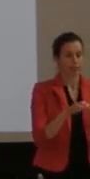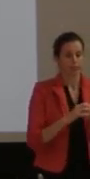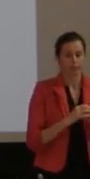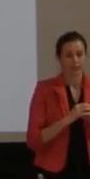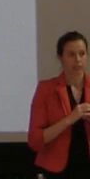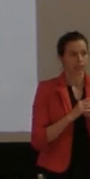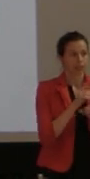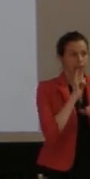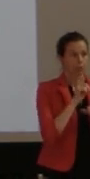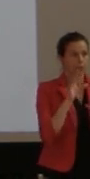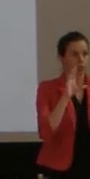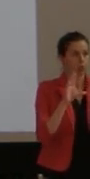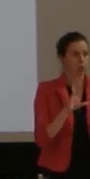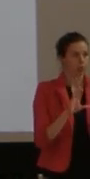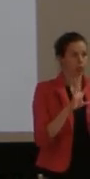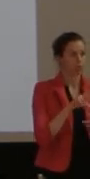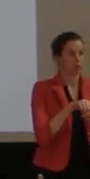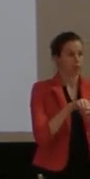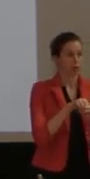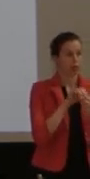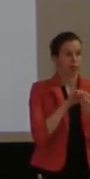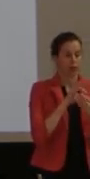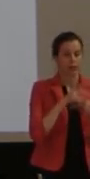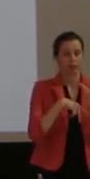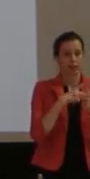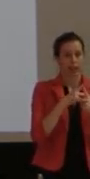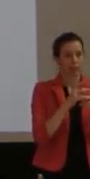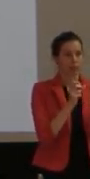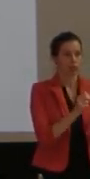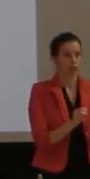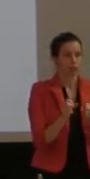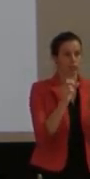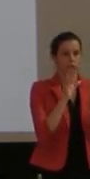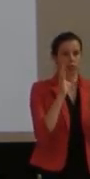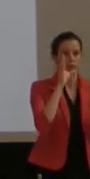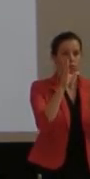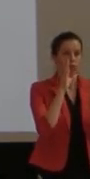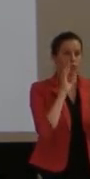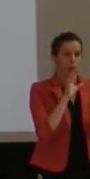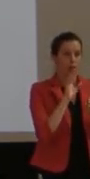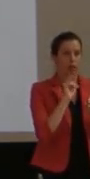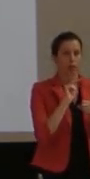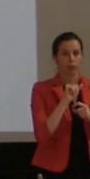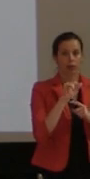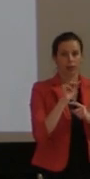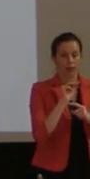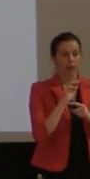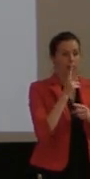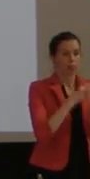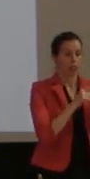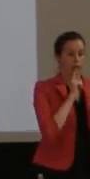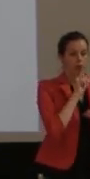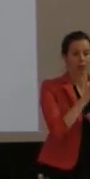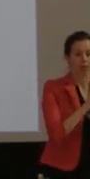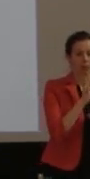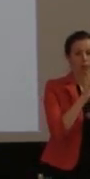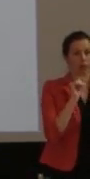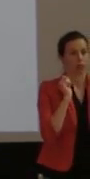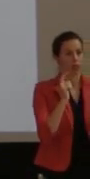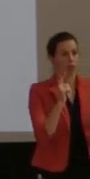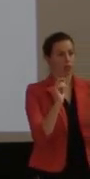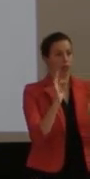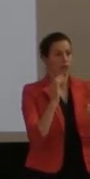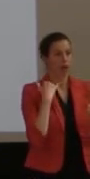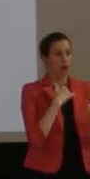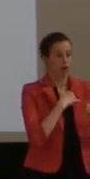was wonderful to be a part of that kind of strategic future for NLM So both for the library and for all of us,